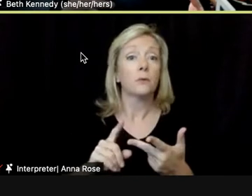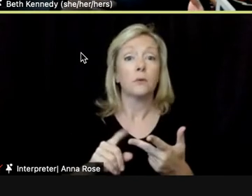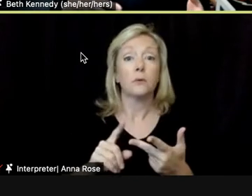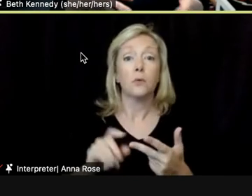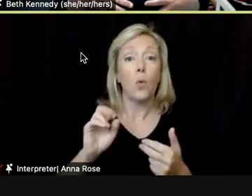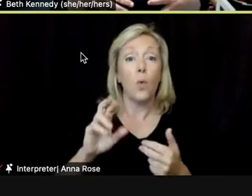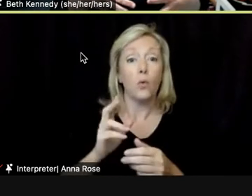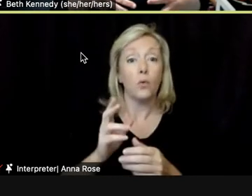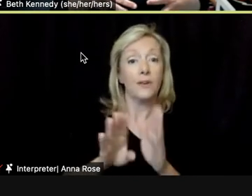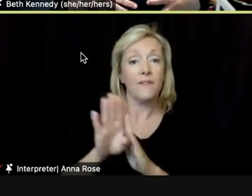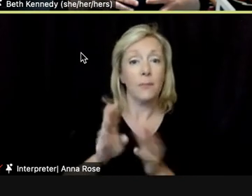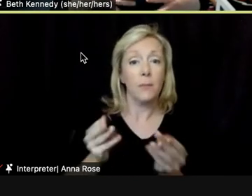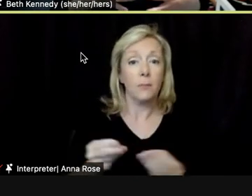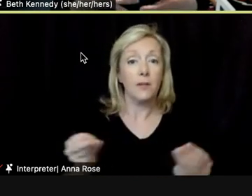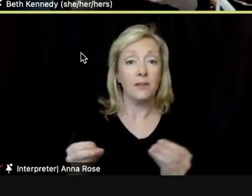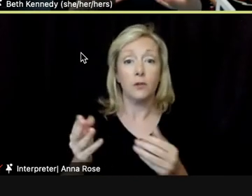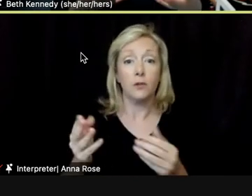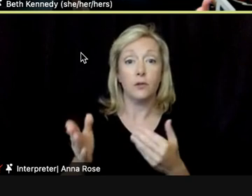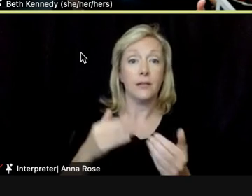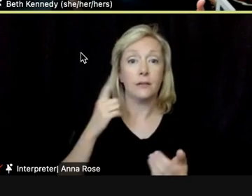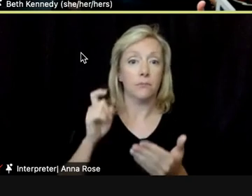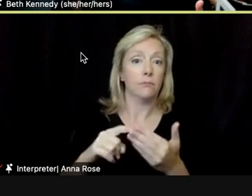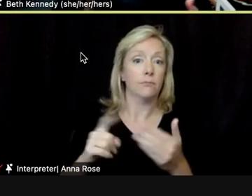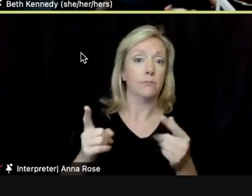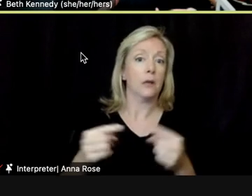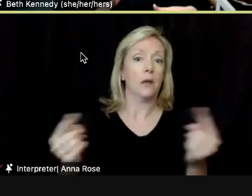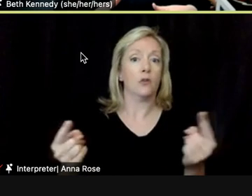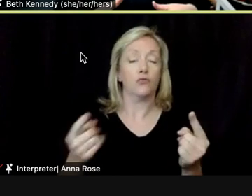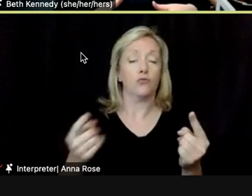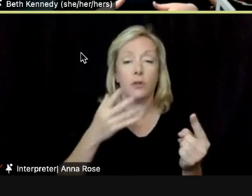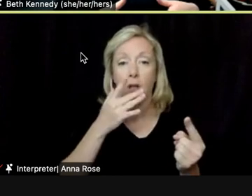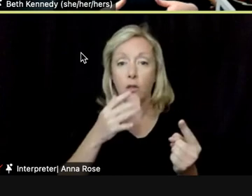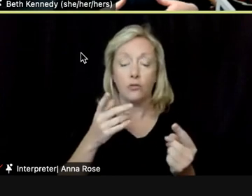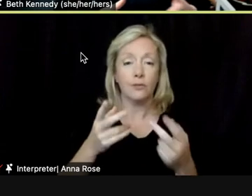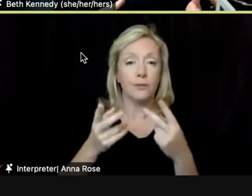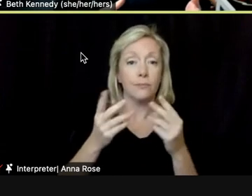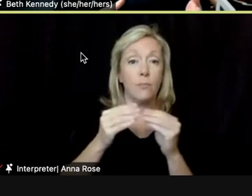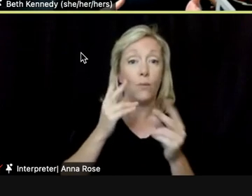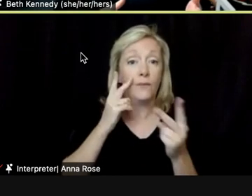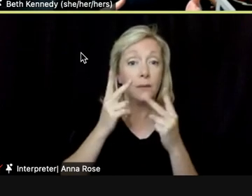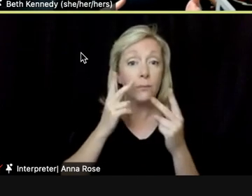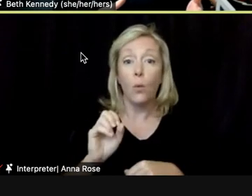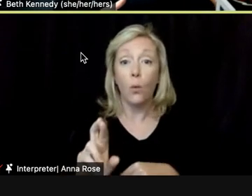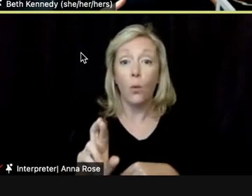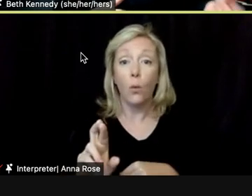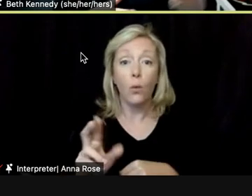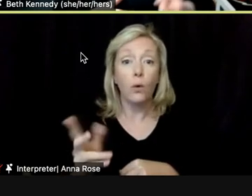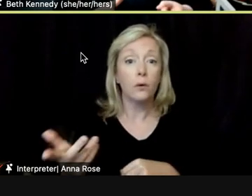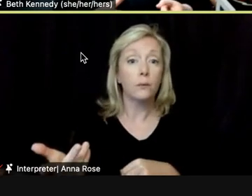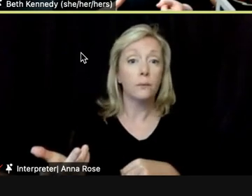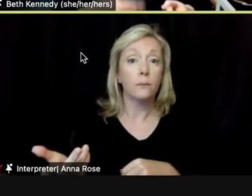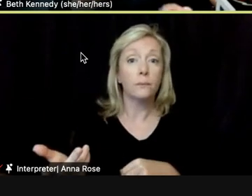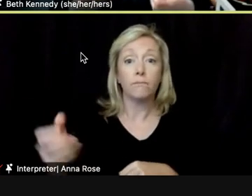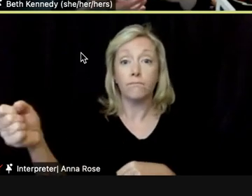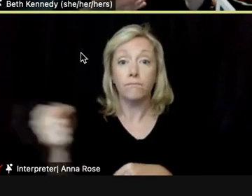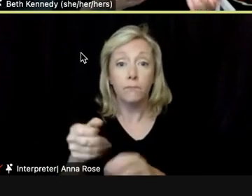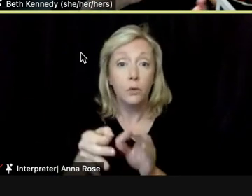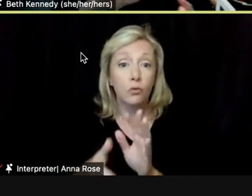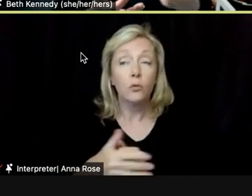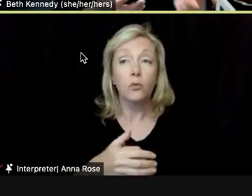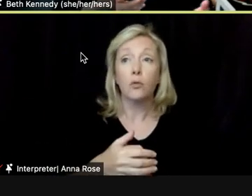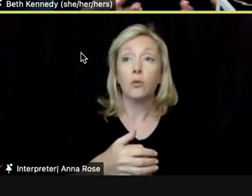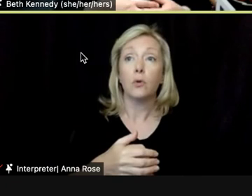contrast materials so that they can see what's happening. Or it might be like, hey, you know, if we have an interpreter here, this